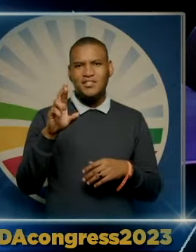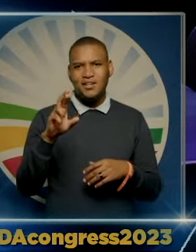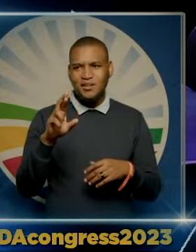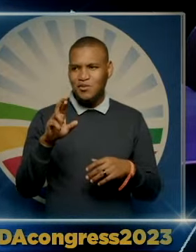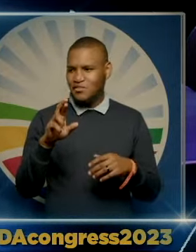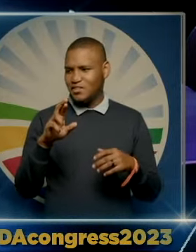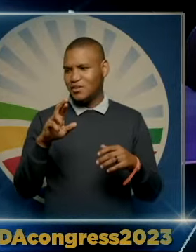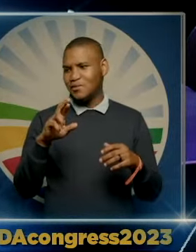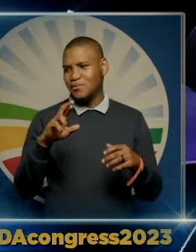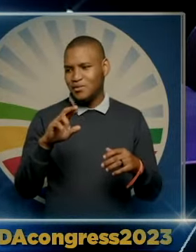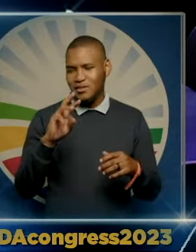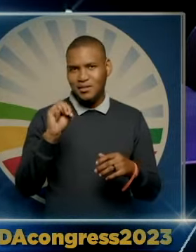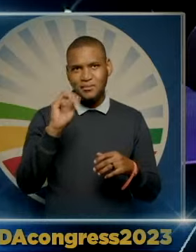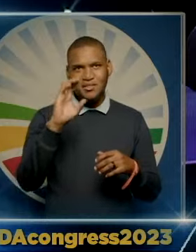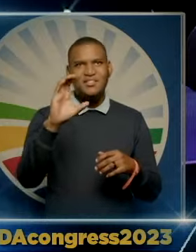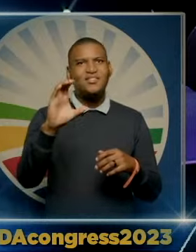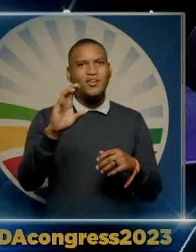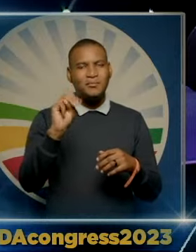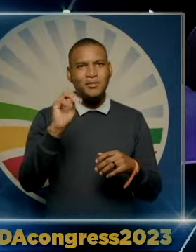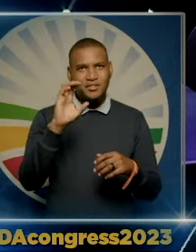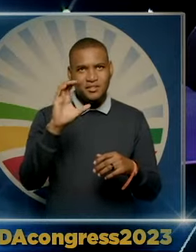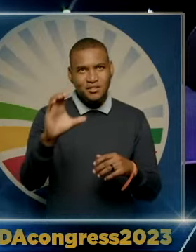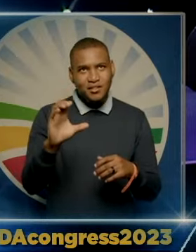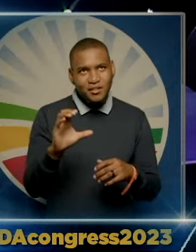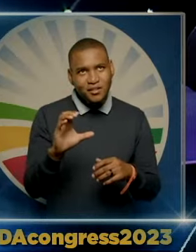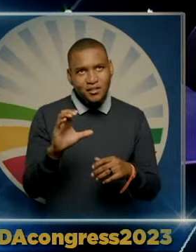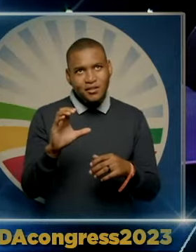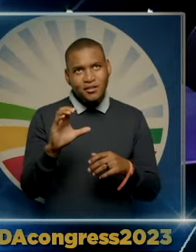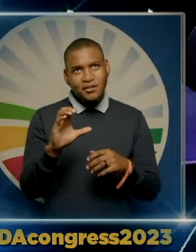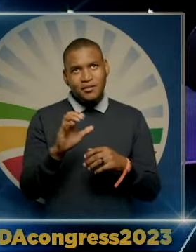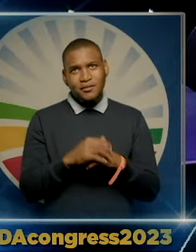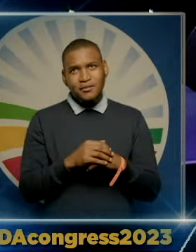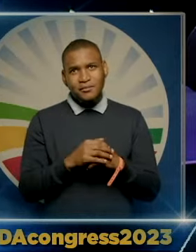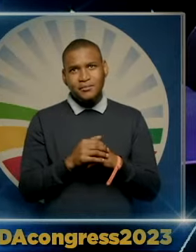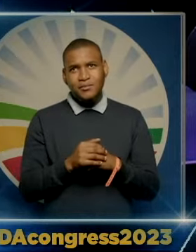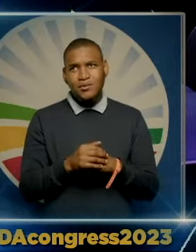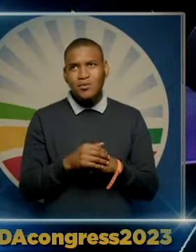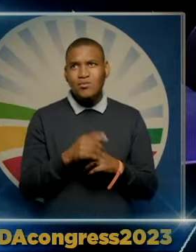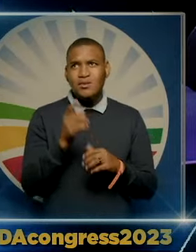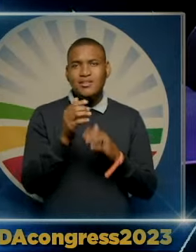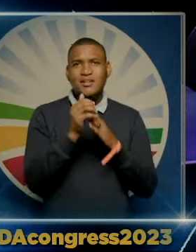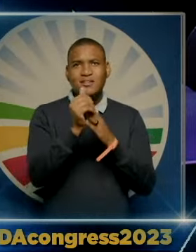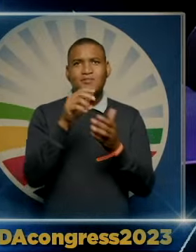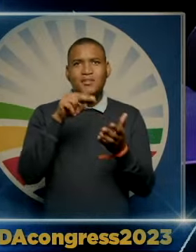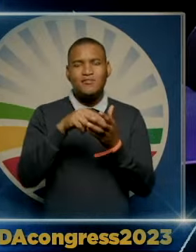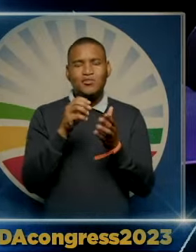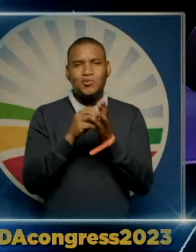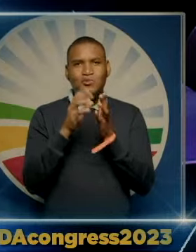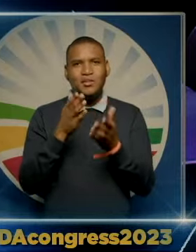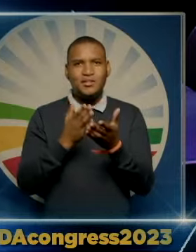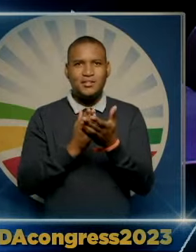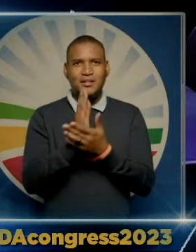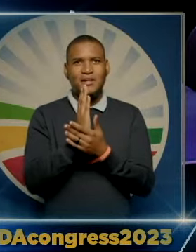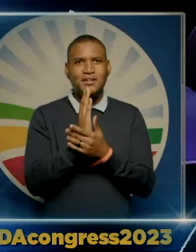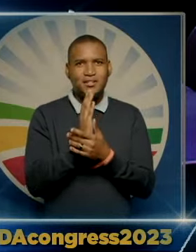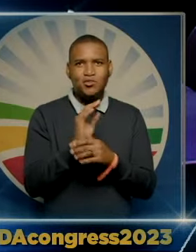the DA Student Organization, where they stand up for student rights so no student is left